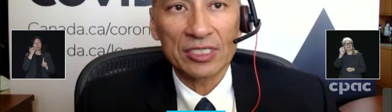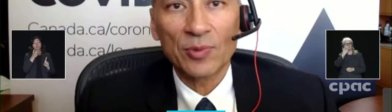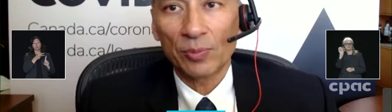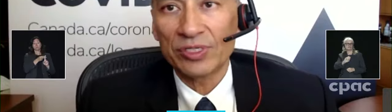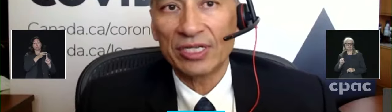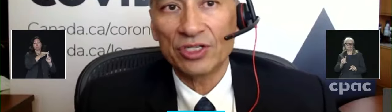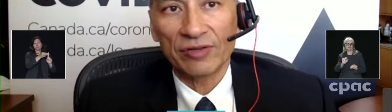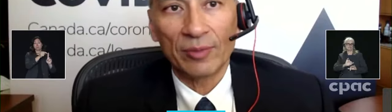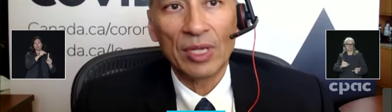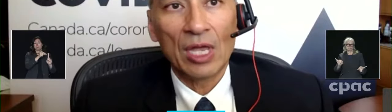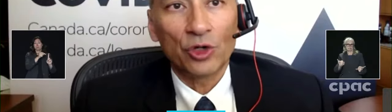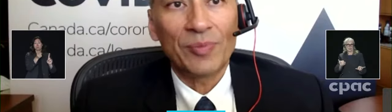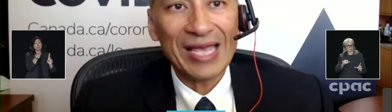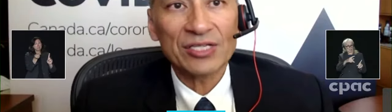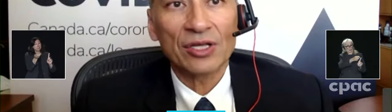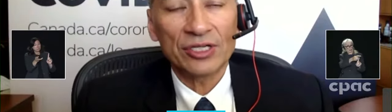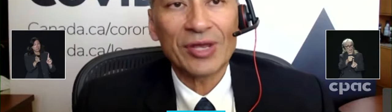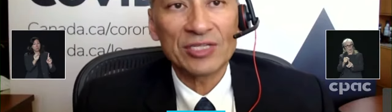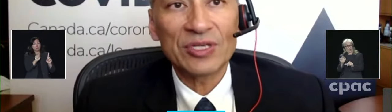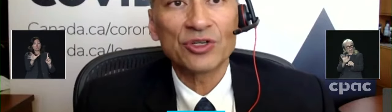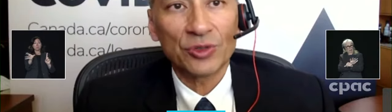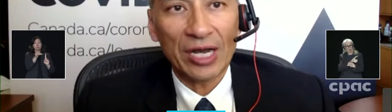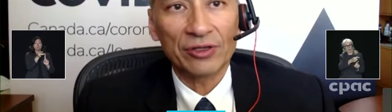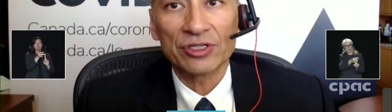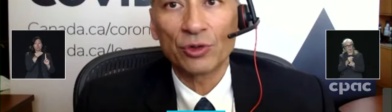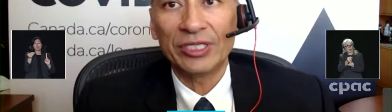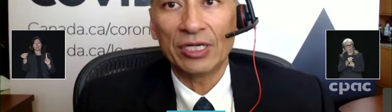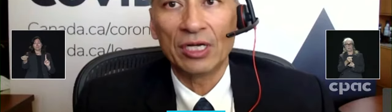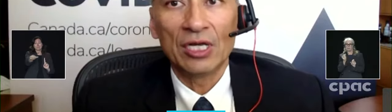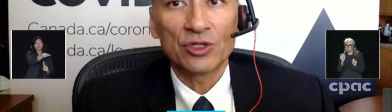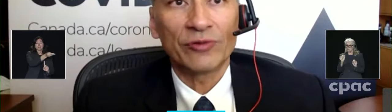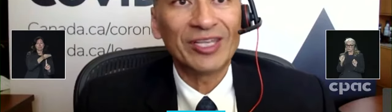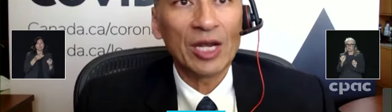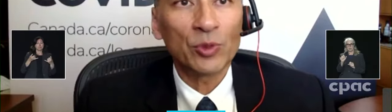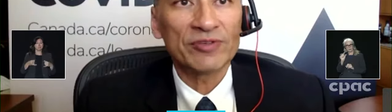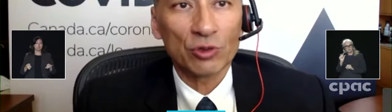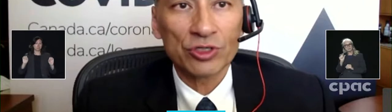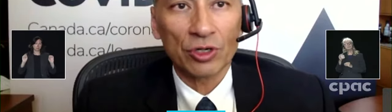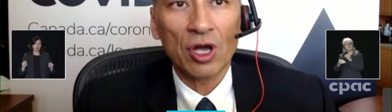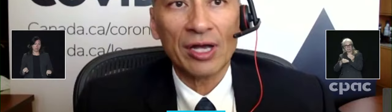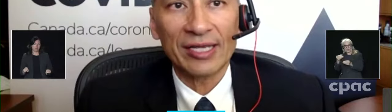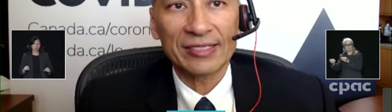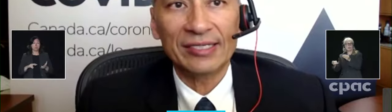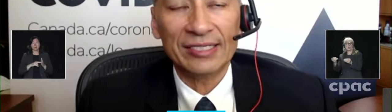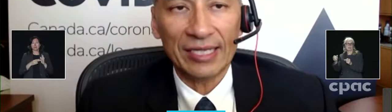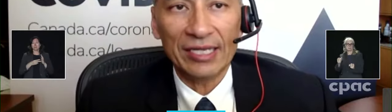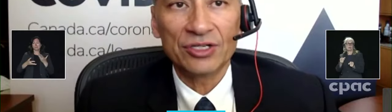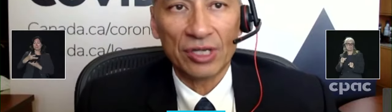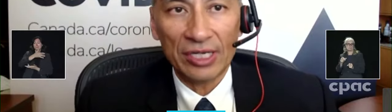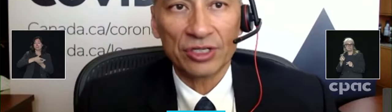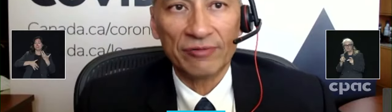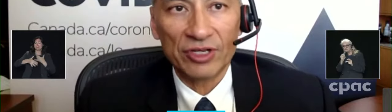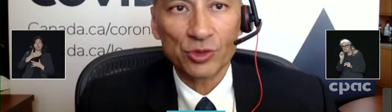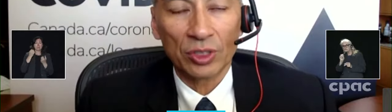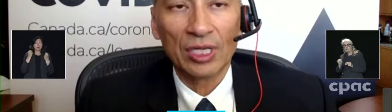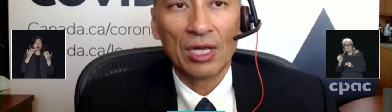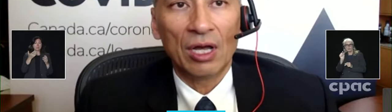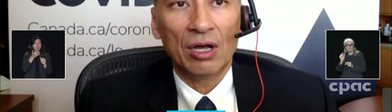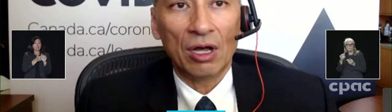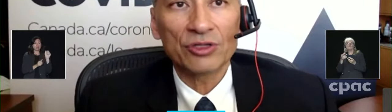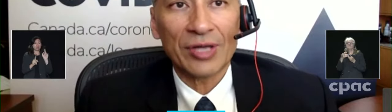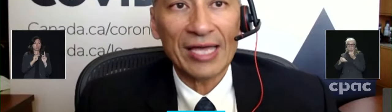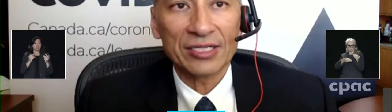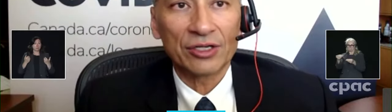that a small percentage of them could pass on the transmission to others. So the sort of the number of social contacts that each